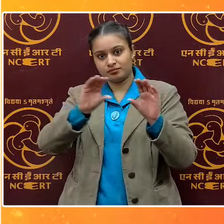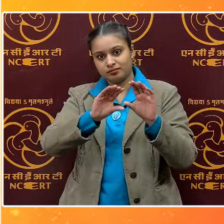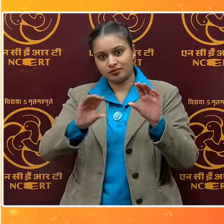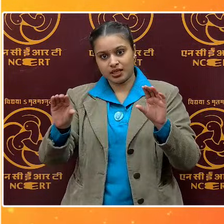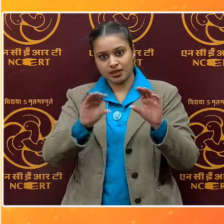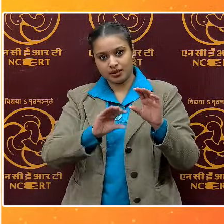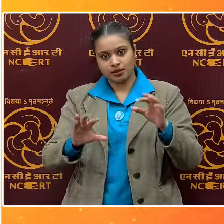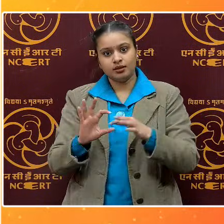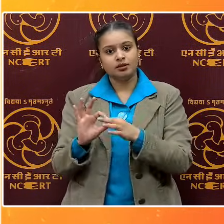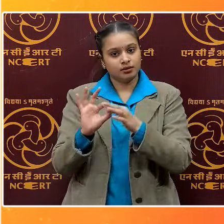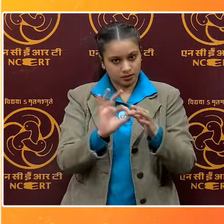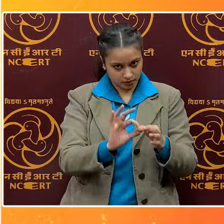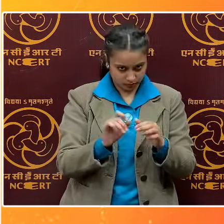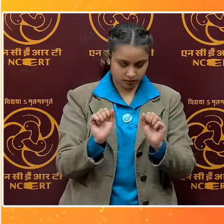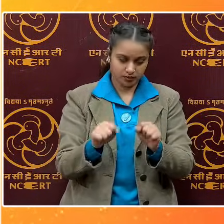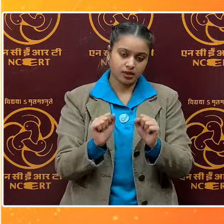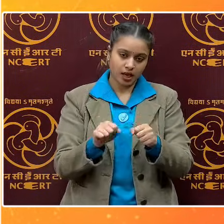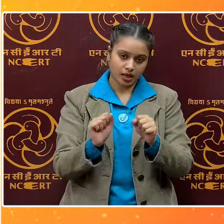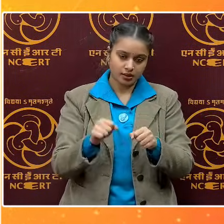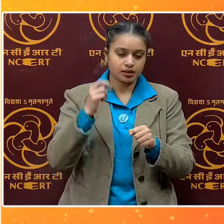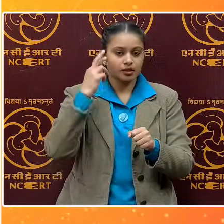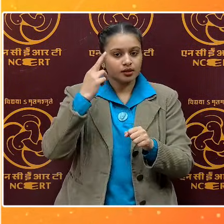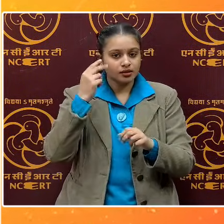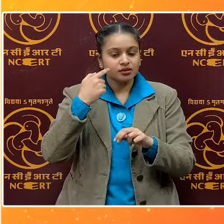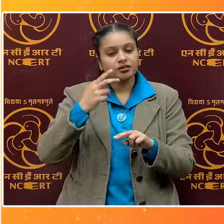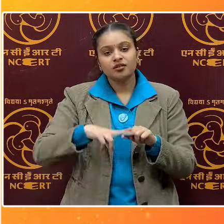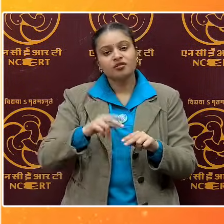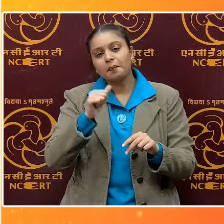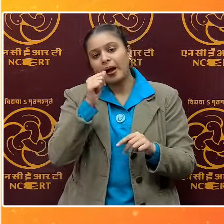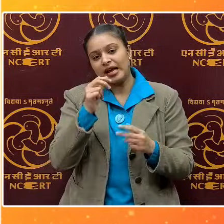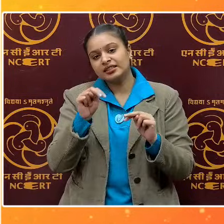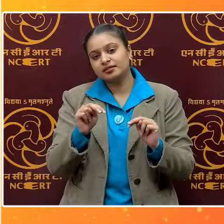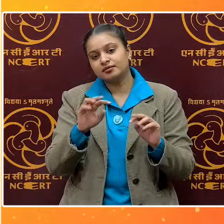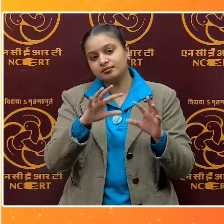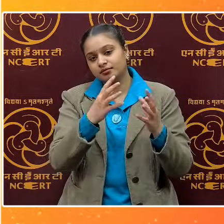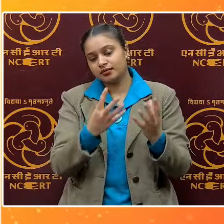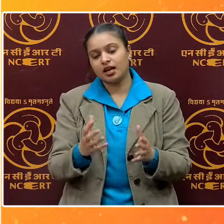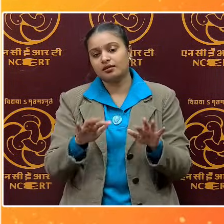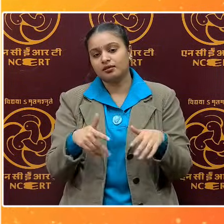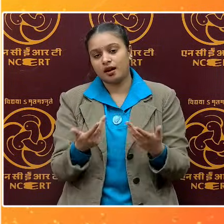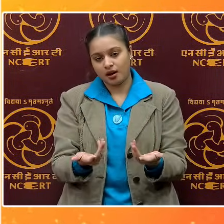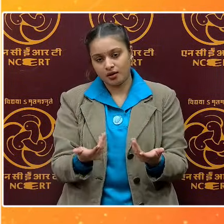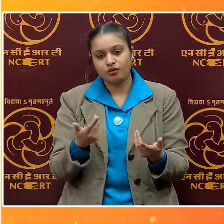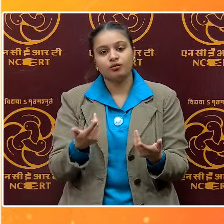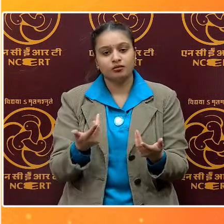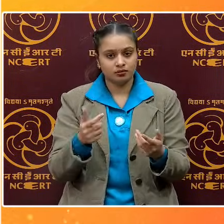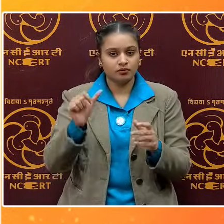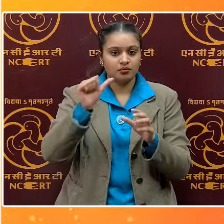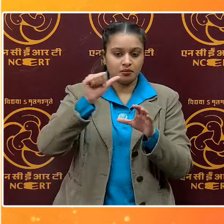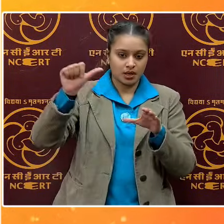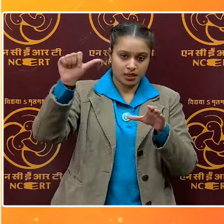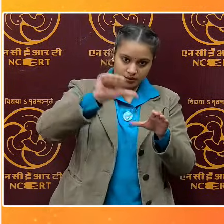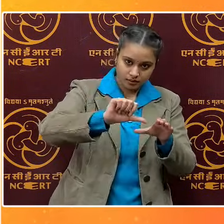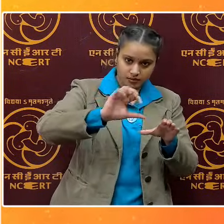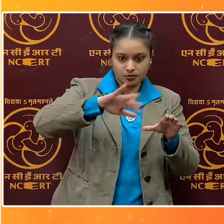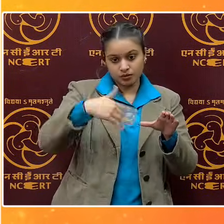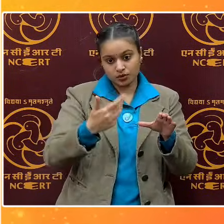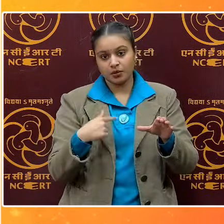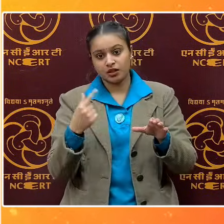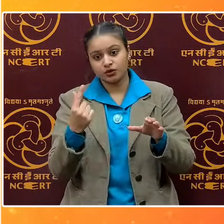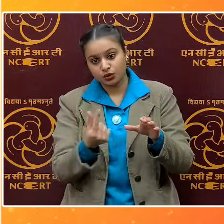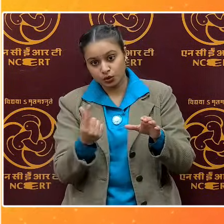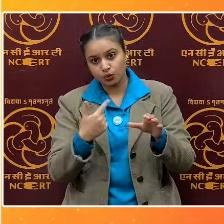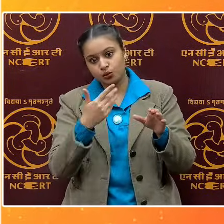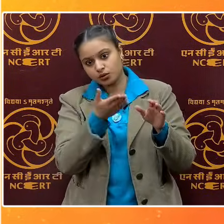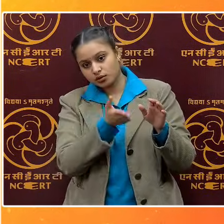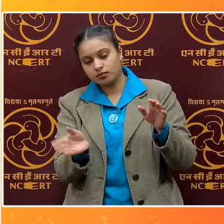or Yes, to the structure. pipelines are attached, because otherwise how will they get the water supply? yes. The water has to be filled over there, and we have to take Get out